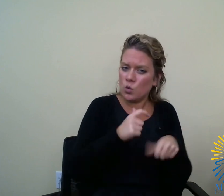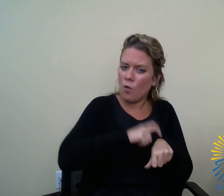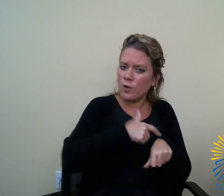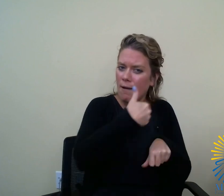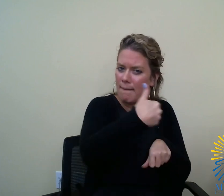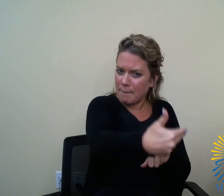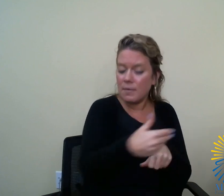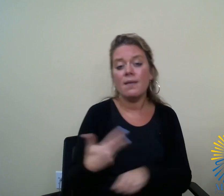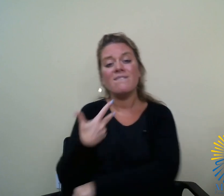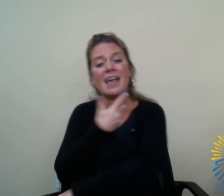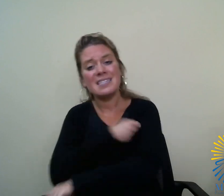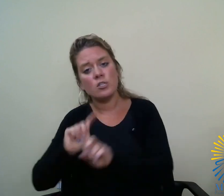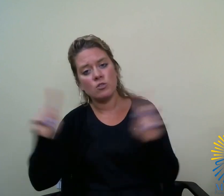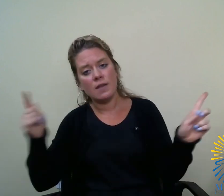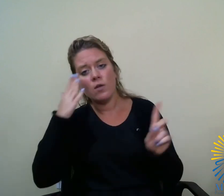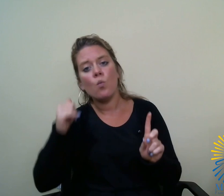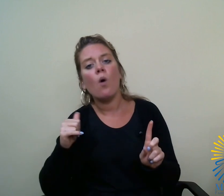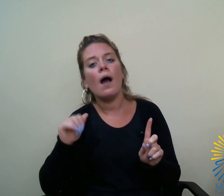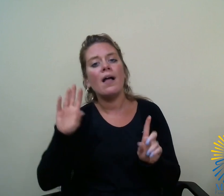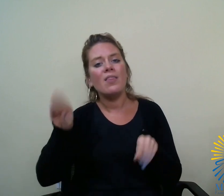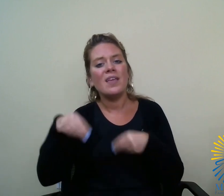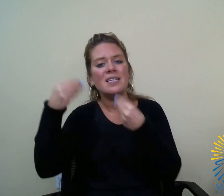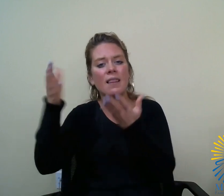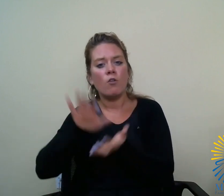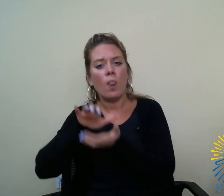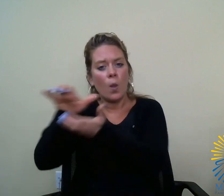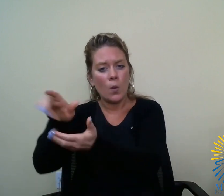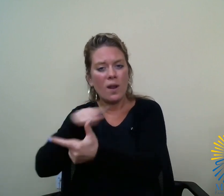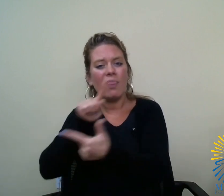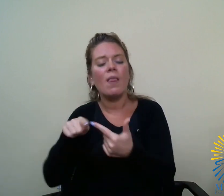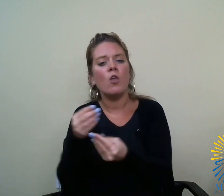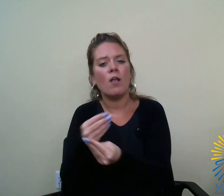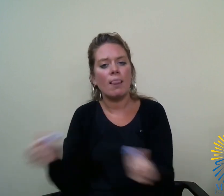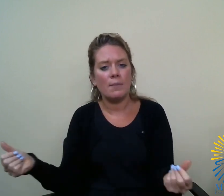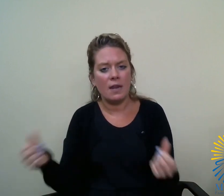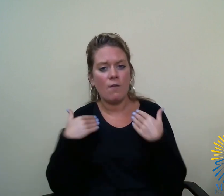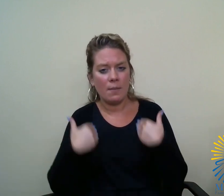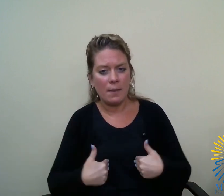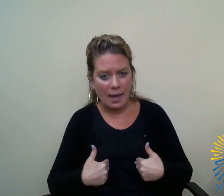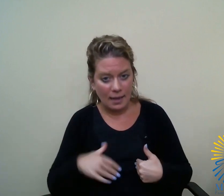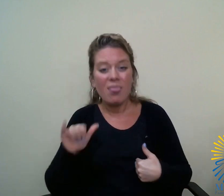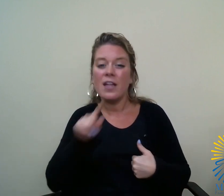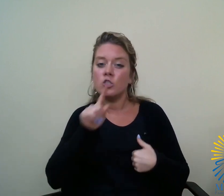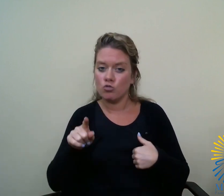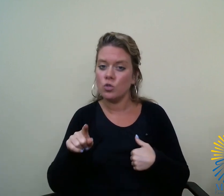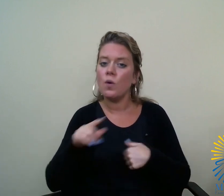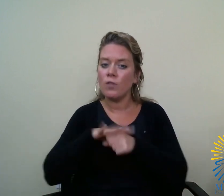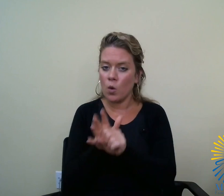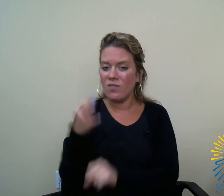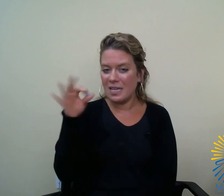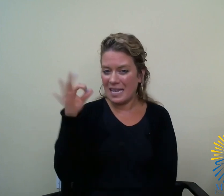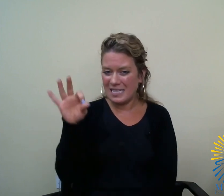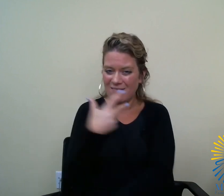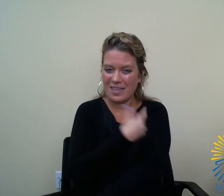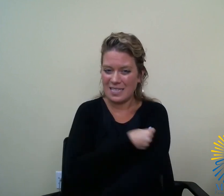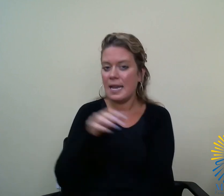Vaccines are different in that they are designed to deliver their payload and then are quickly eliminated from the body. This is especially true of the COVID-19 vaccines, which